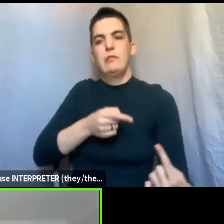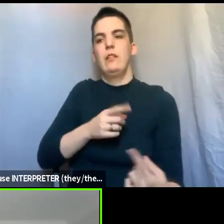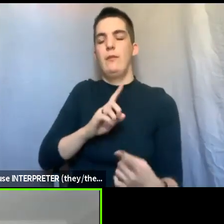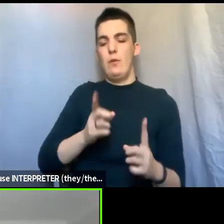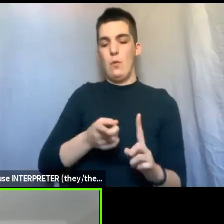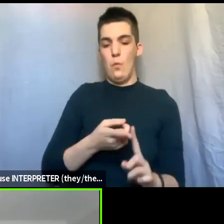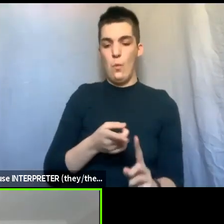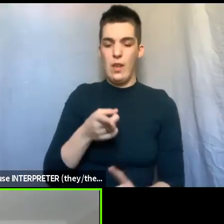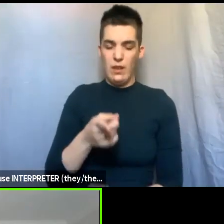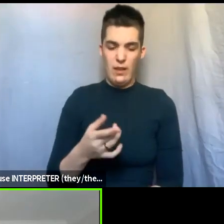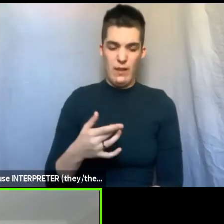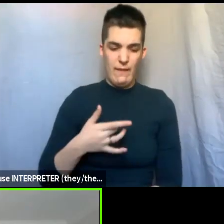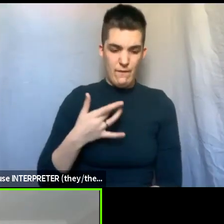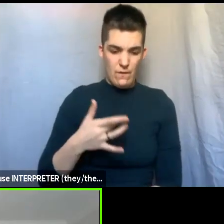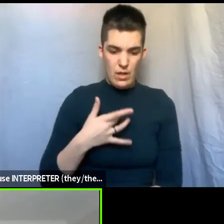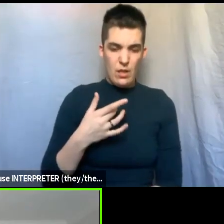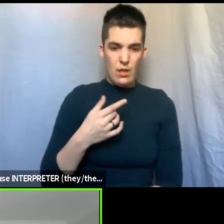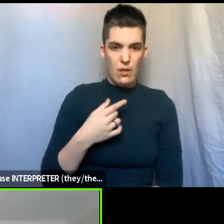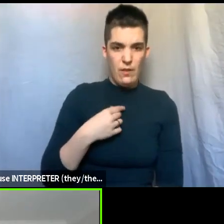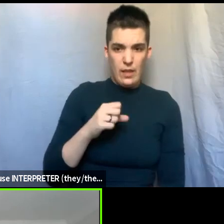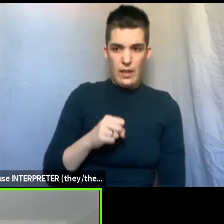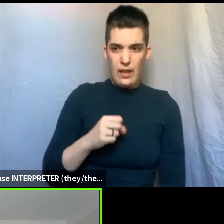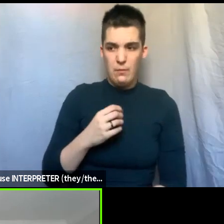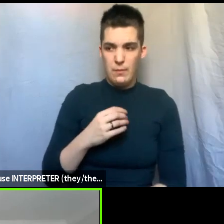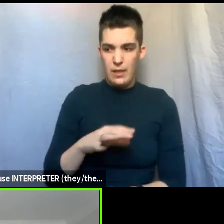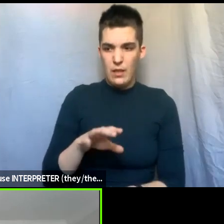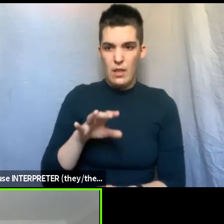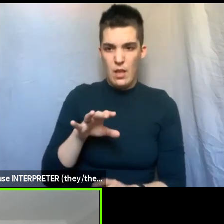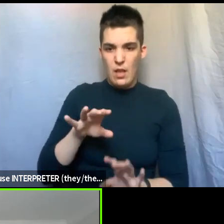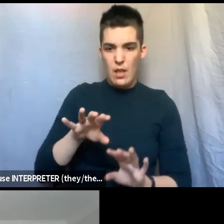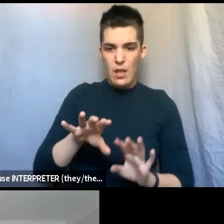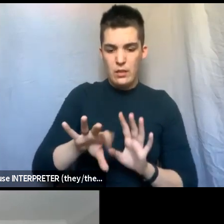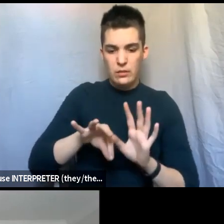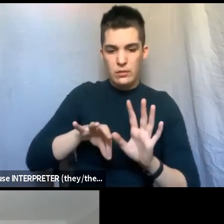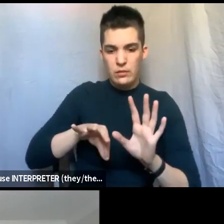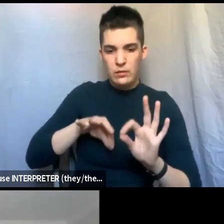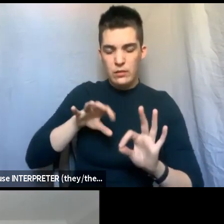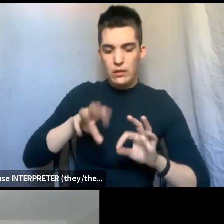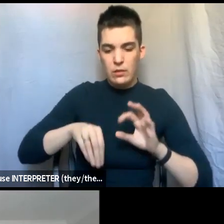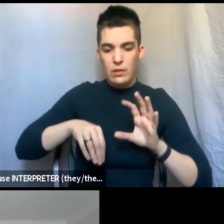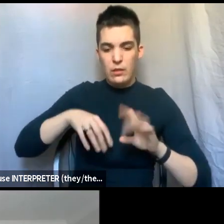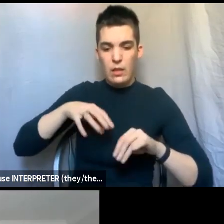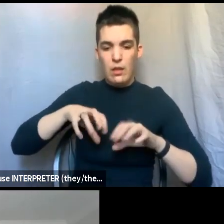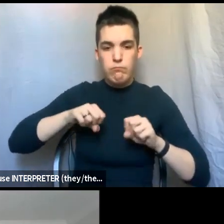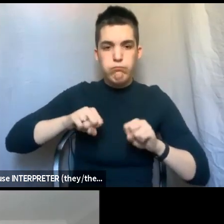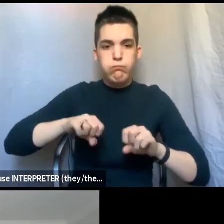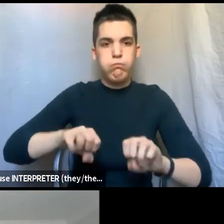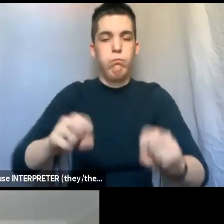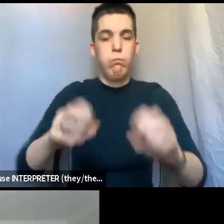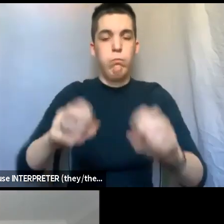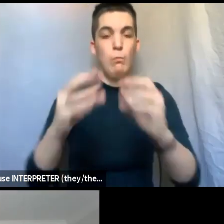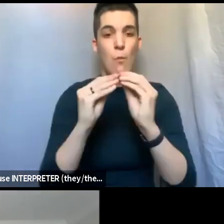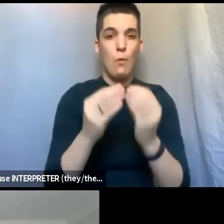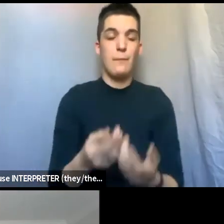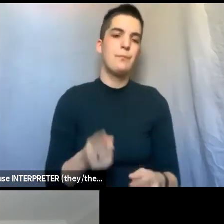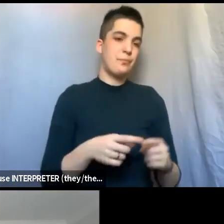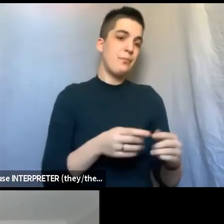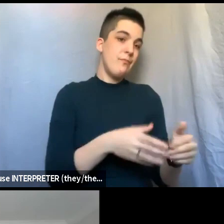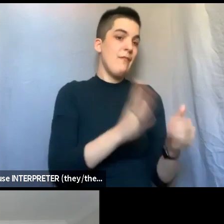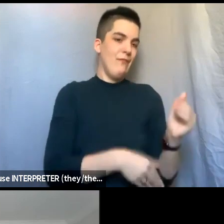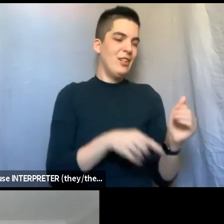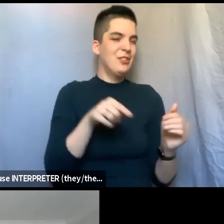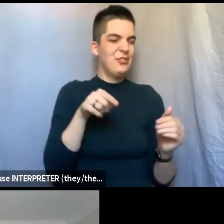and find out that it's okay, they're going to want to do more and more of that. And then just to sort of finish this, and then Ernie can